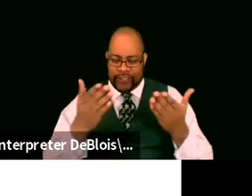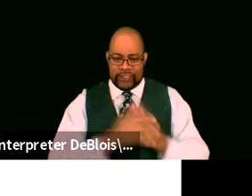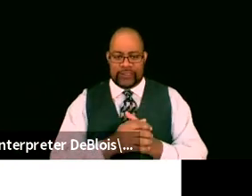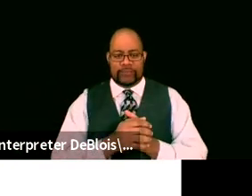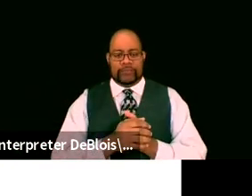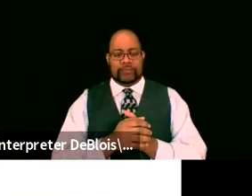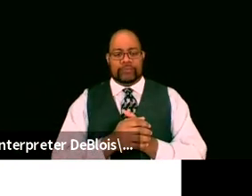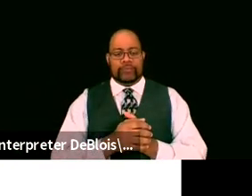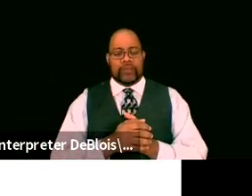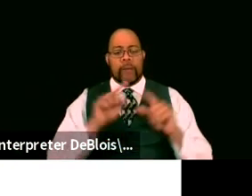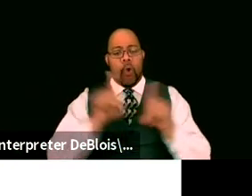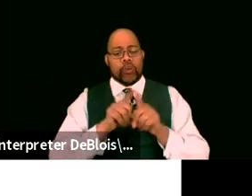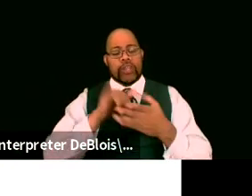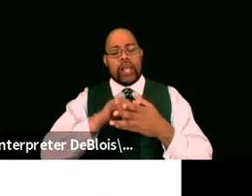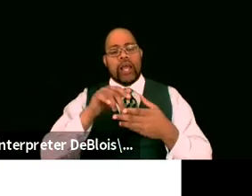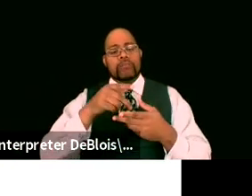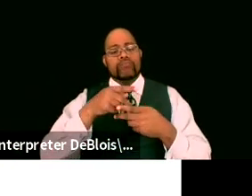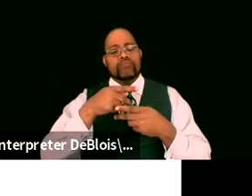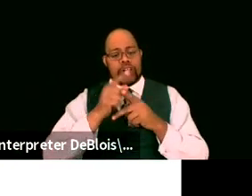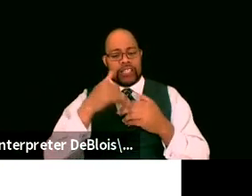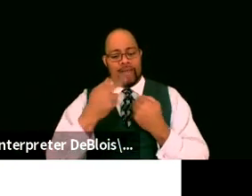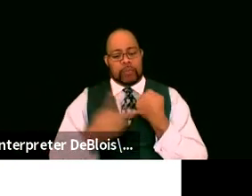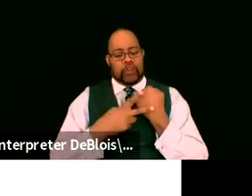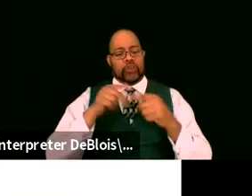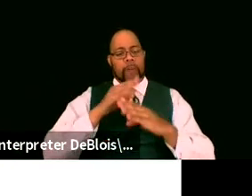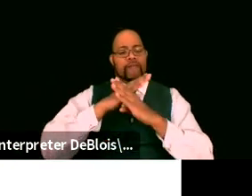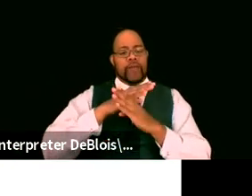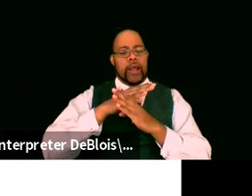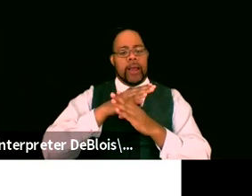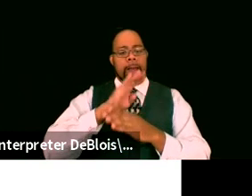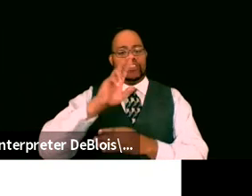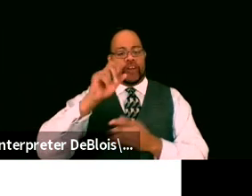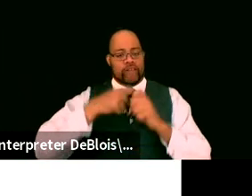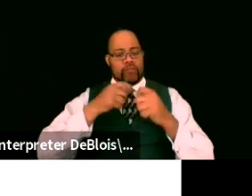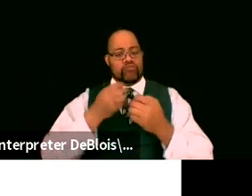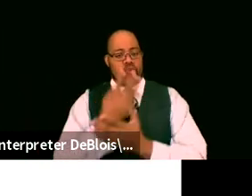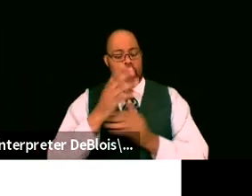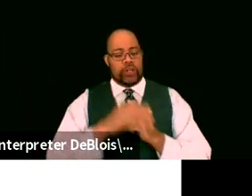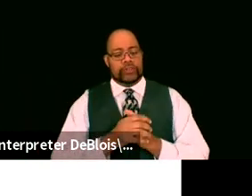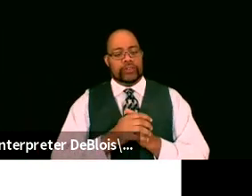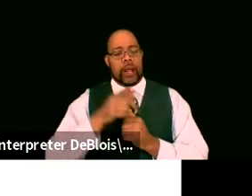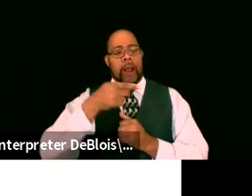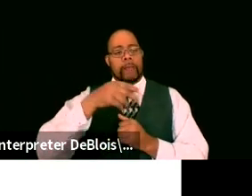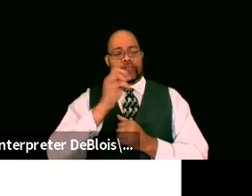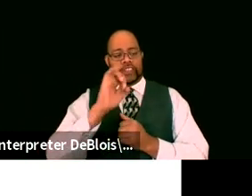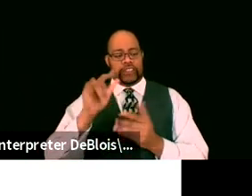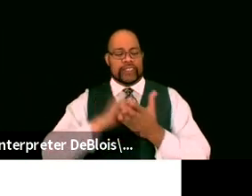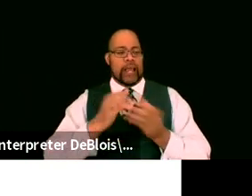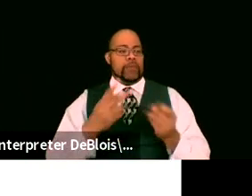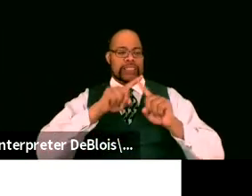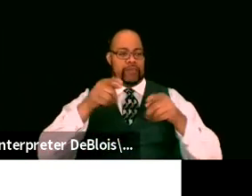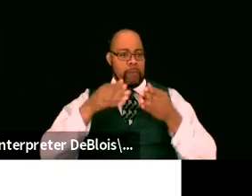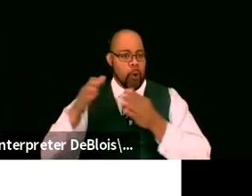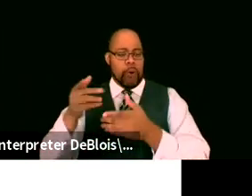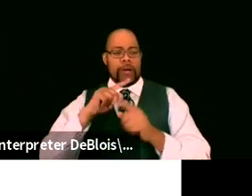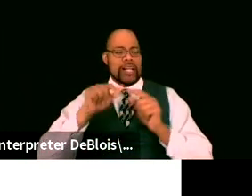attest. But also these products have preservatives in to prevent the bacteria from growing. Preservatives are quite multimodal in their action, unlike